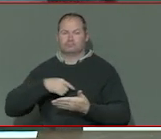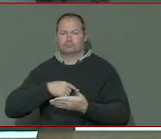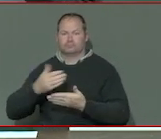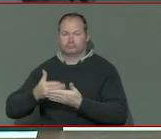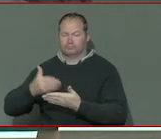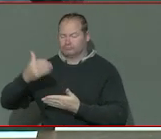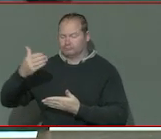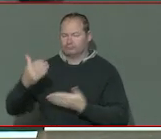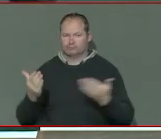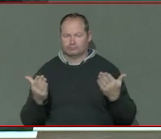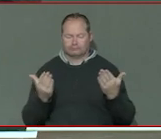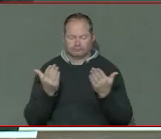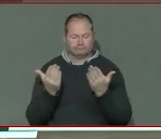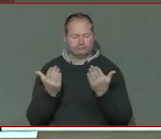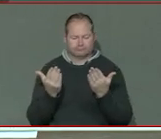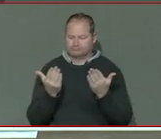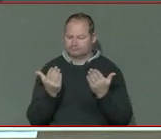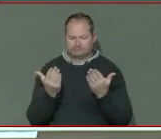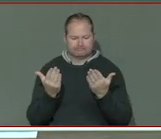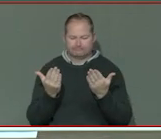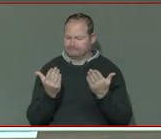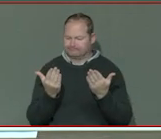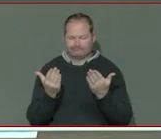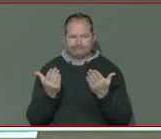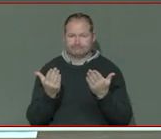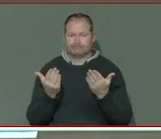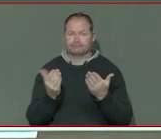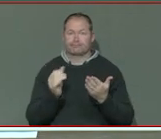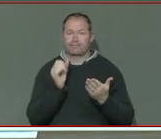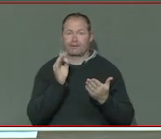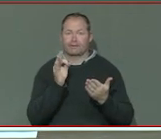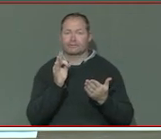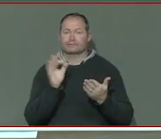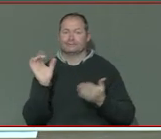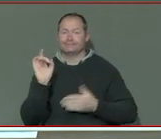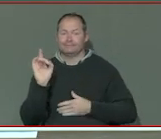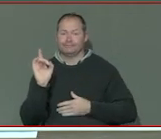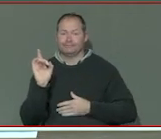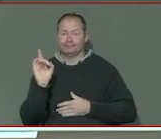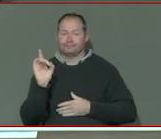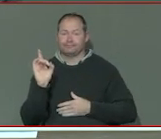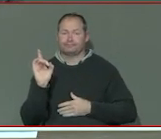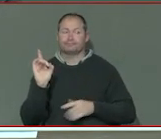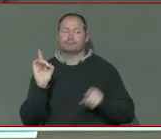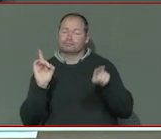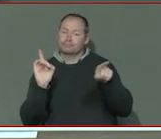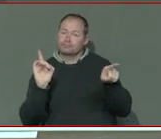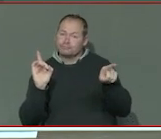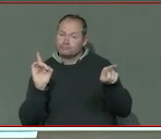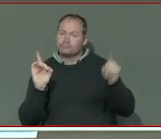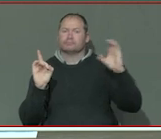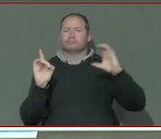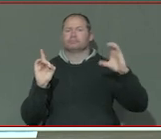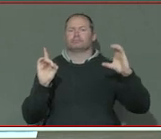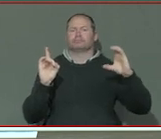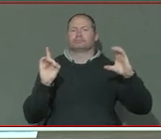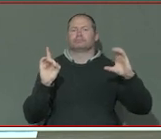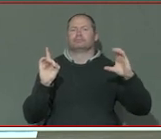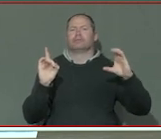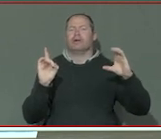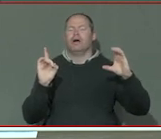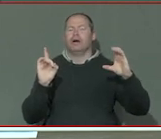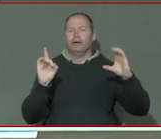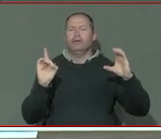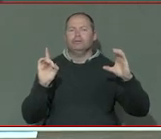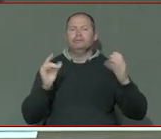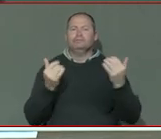it. If we have a debit in our books, it will be a credit in their books. It's the same as bank